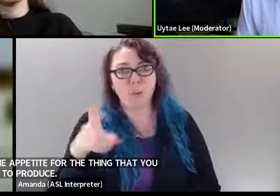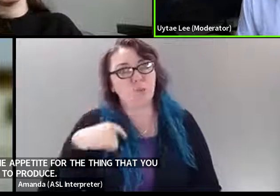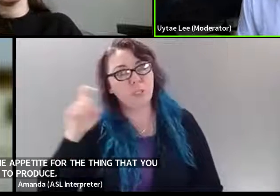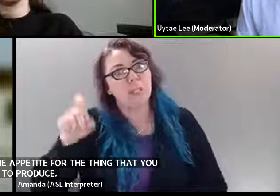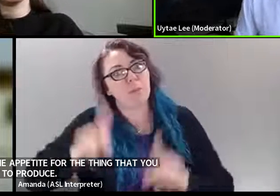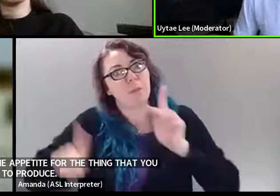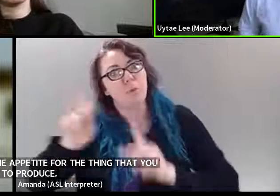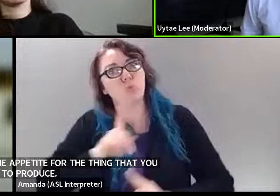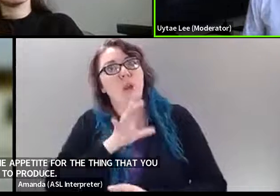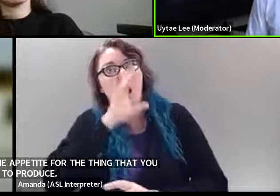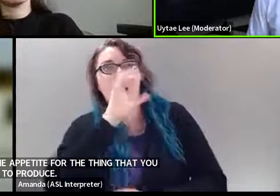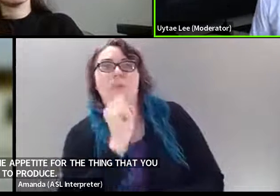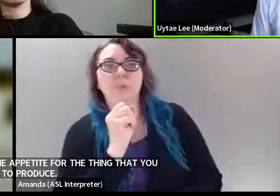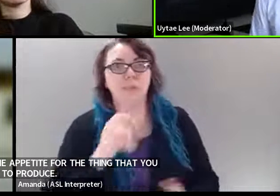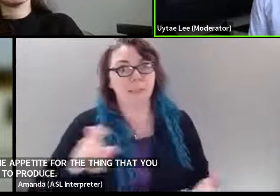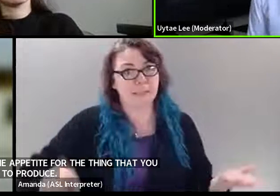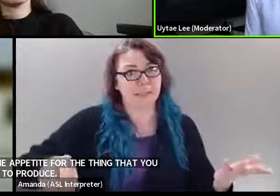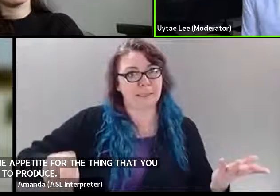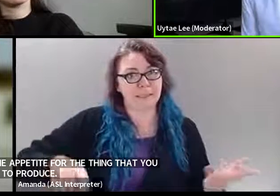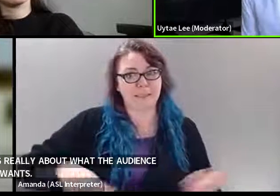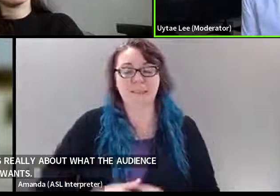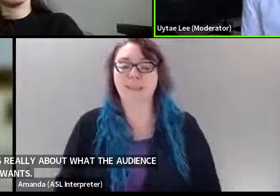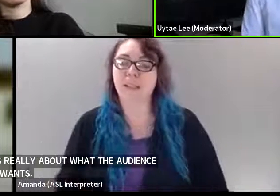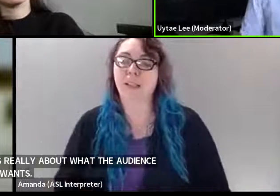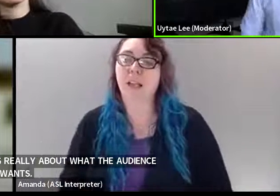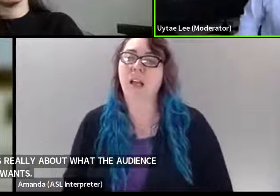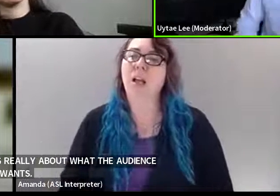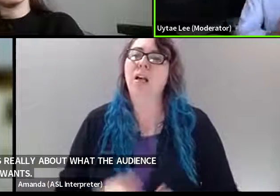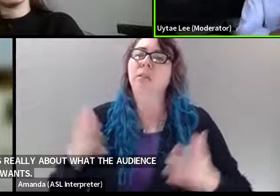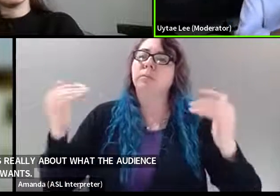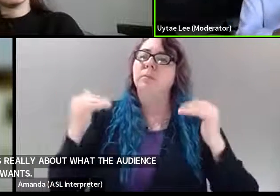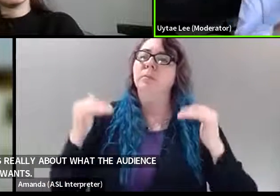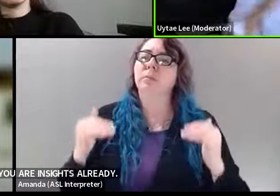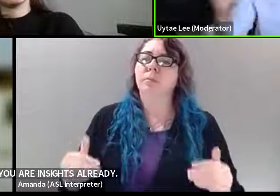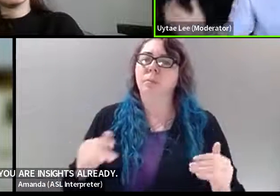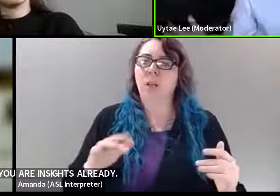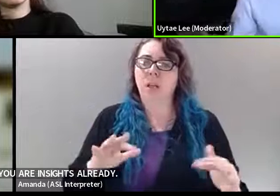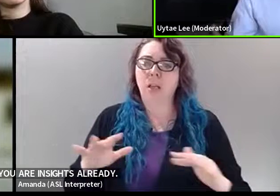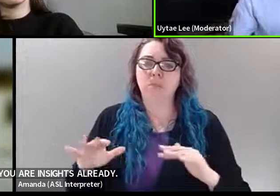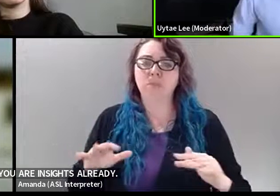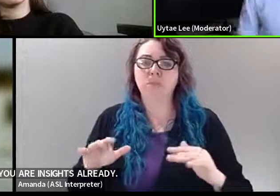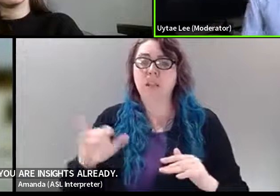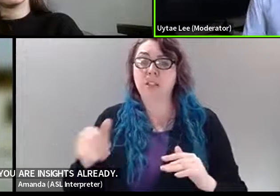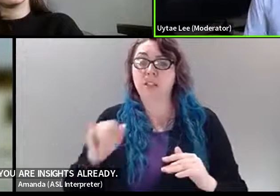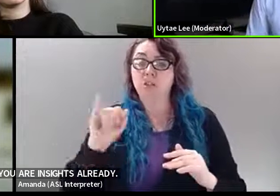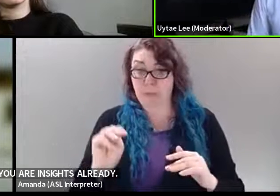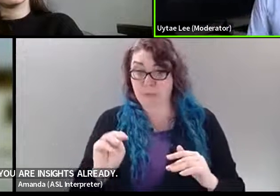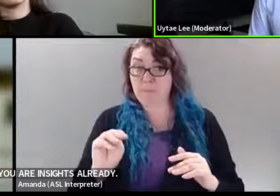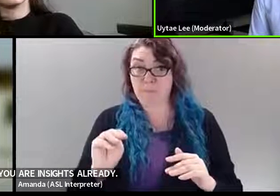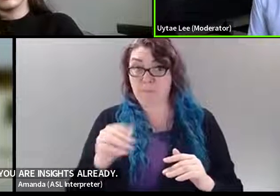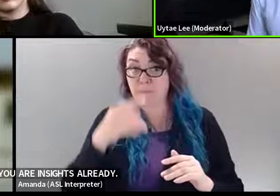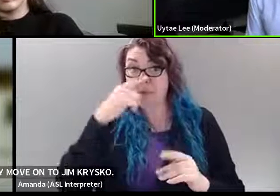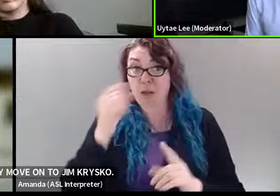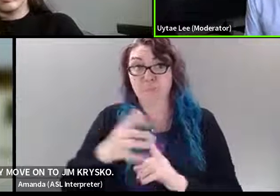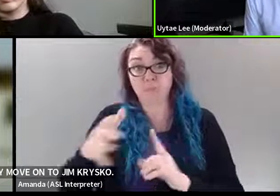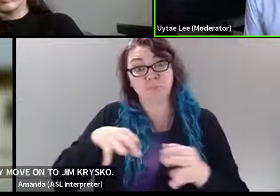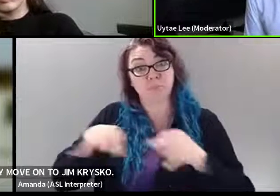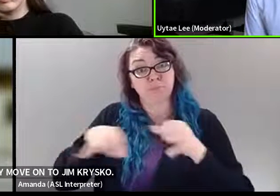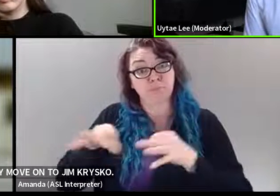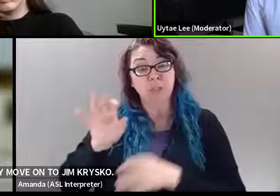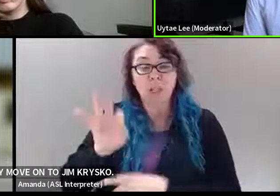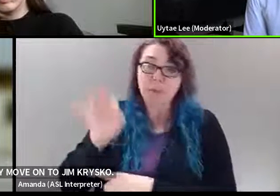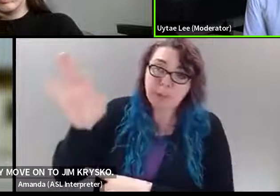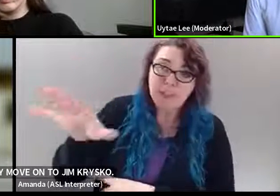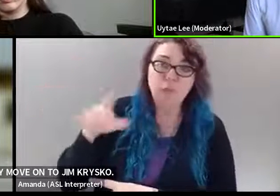on to Jim Krysko. Would you like to kind of give us a sense of, what are the windows for pitching AMI